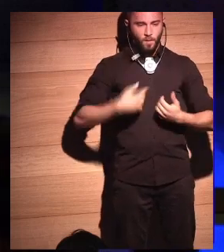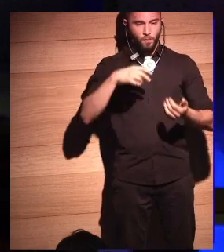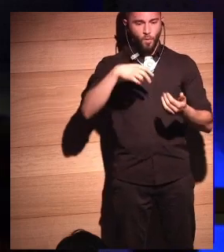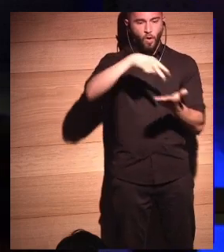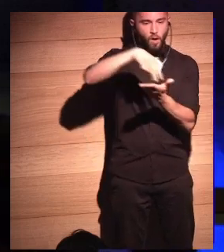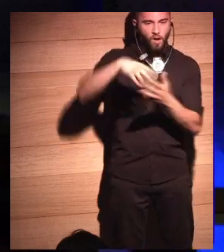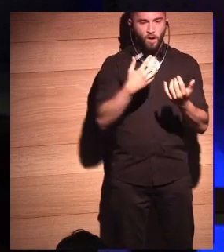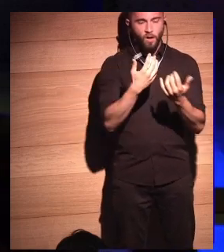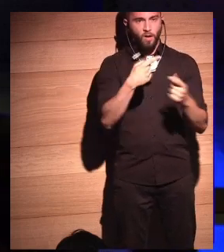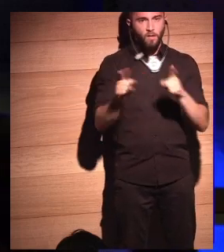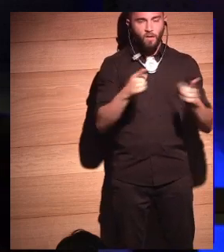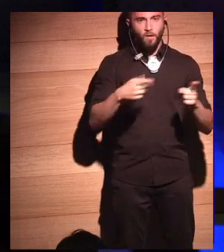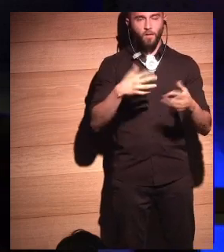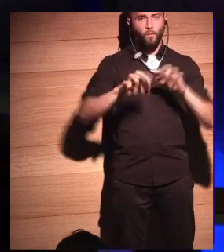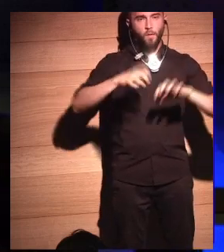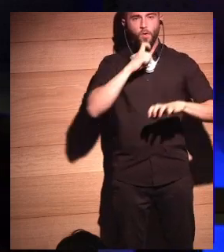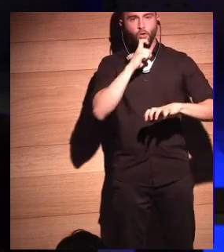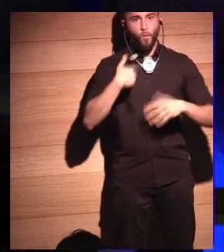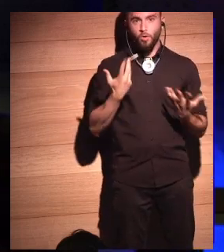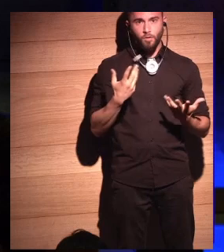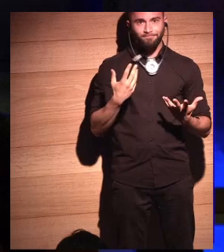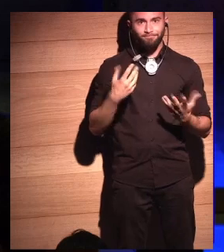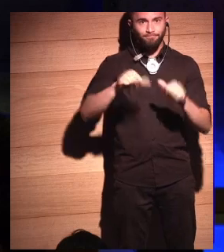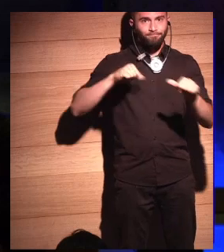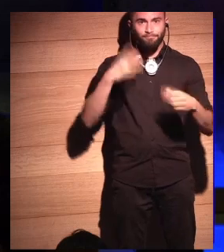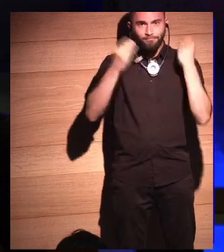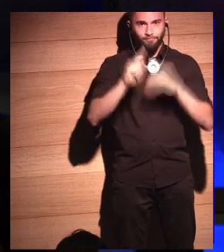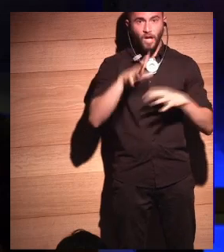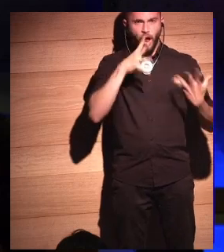because I make sound with it.